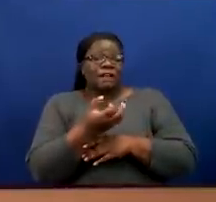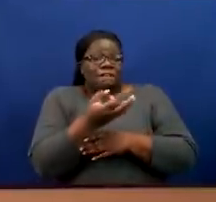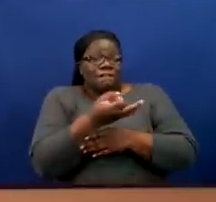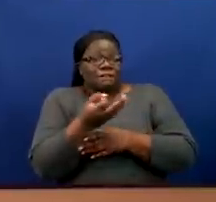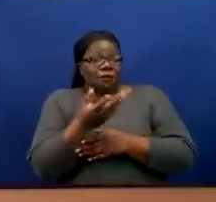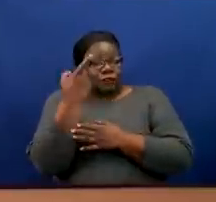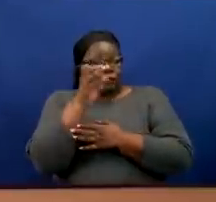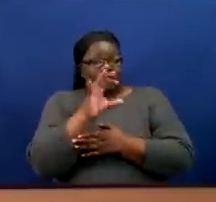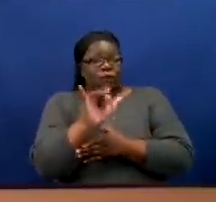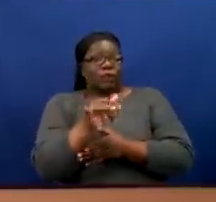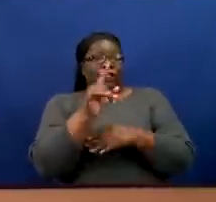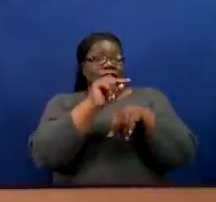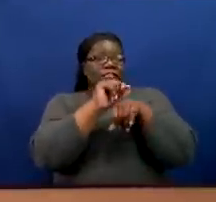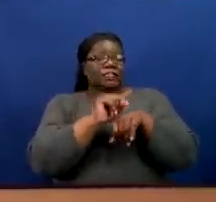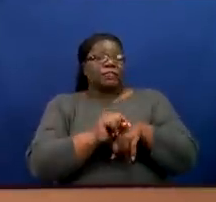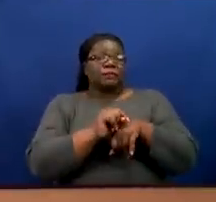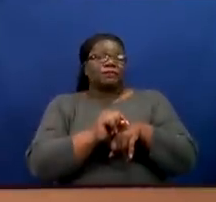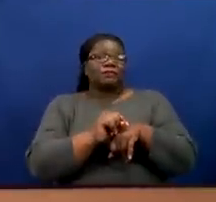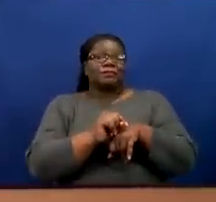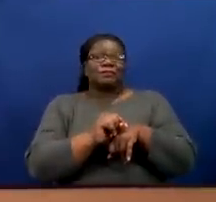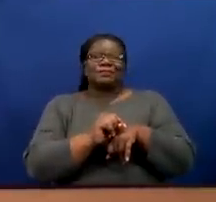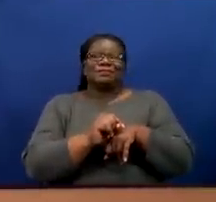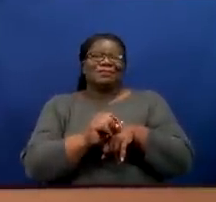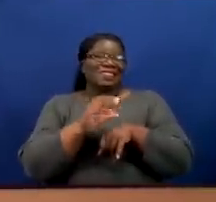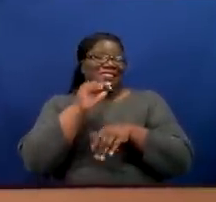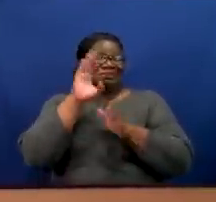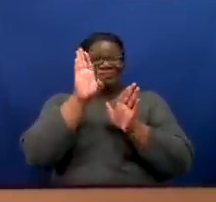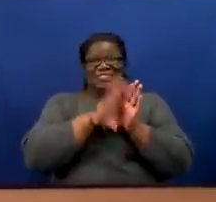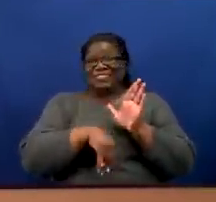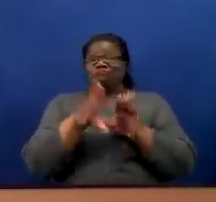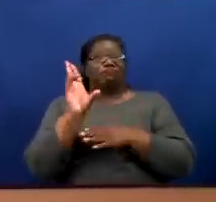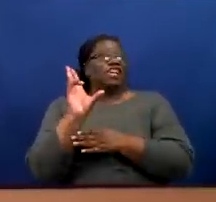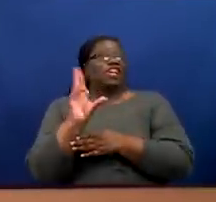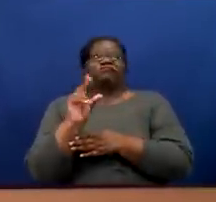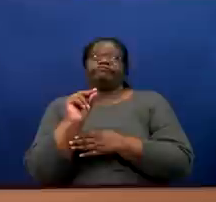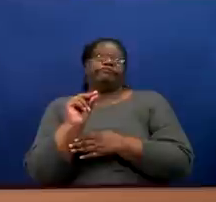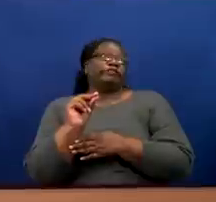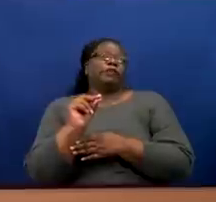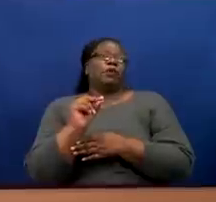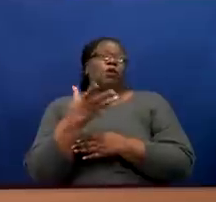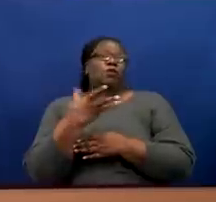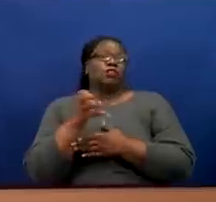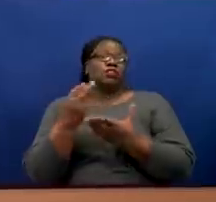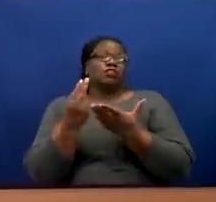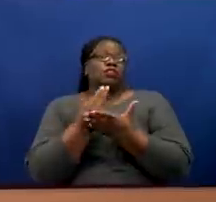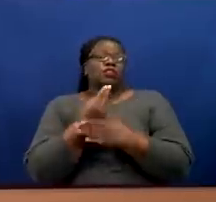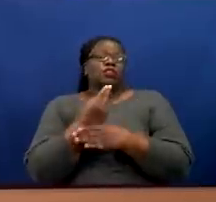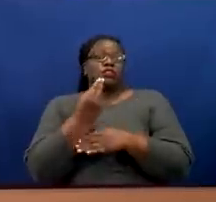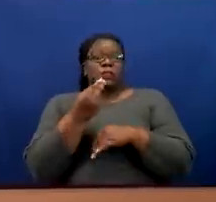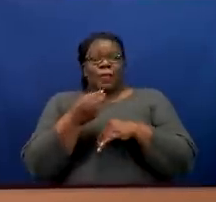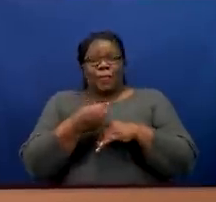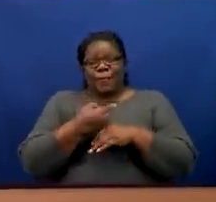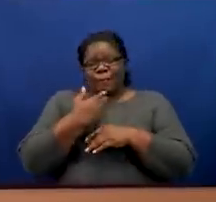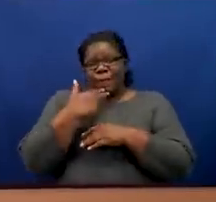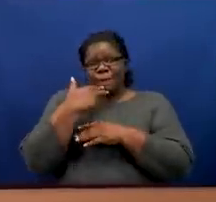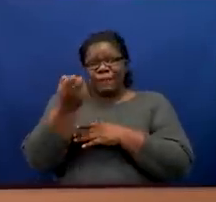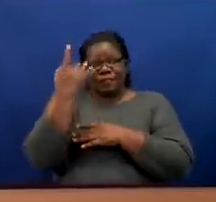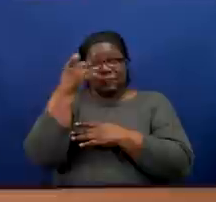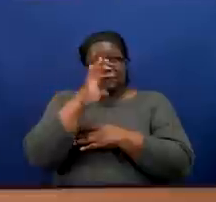that place. Don't cut any corners. Don't cut back. I want you to make sure that the Lord's